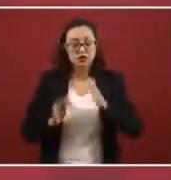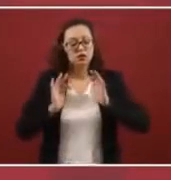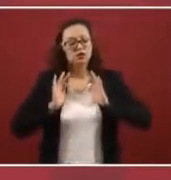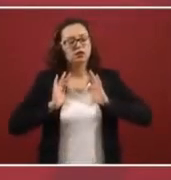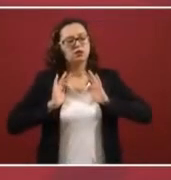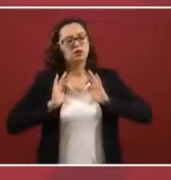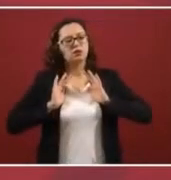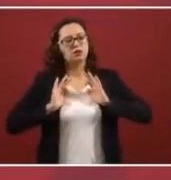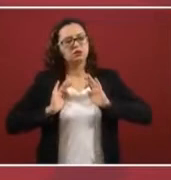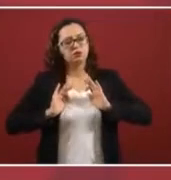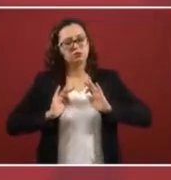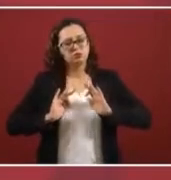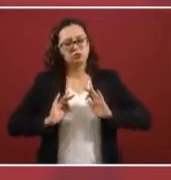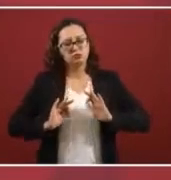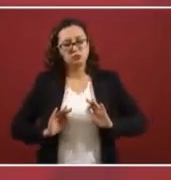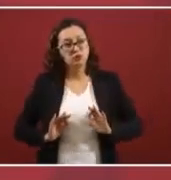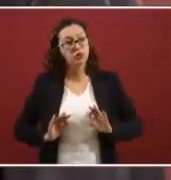us,